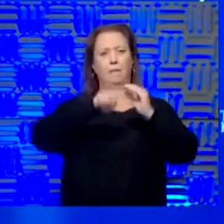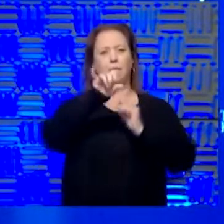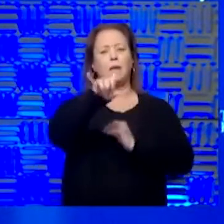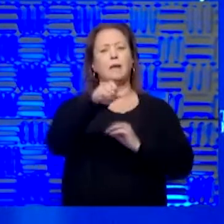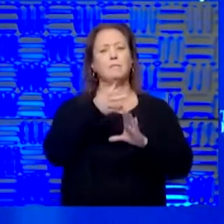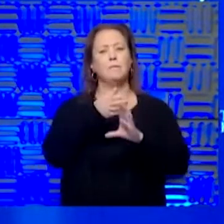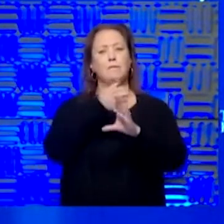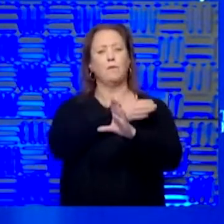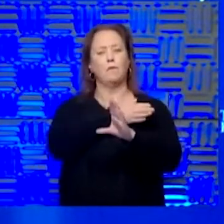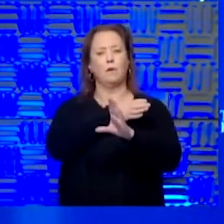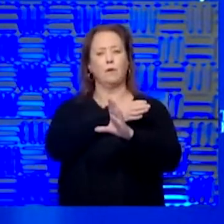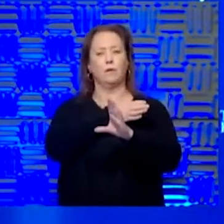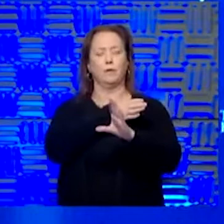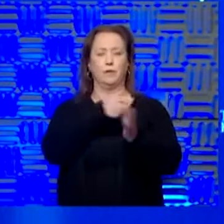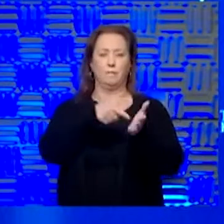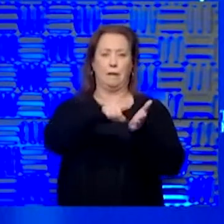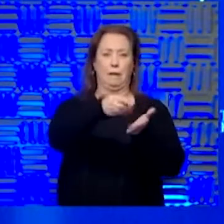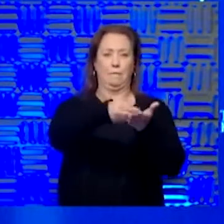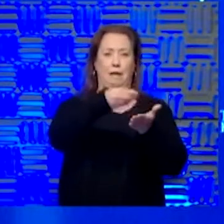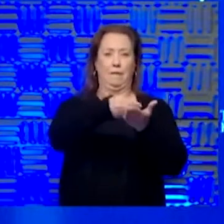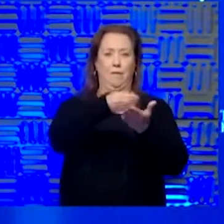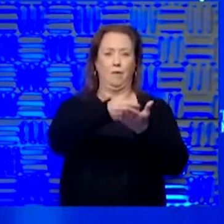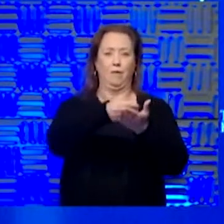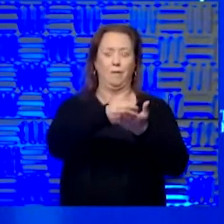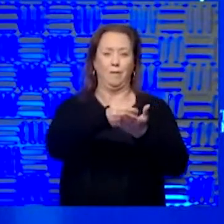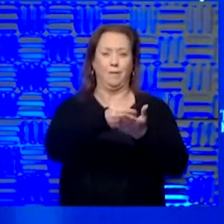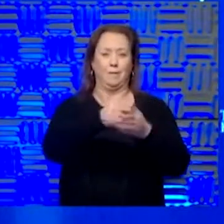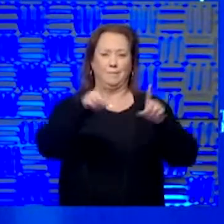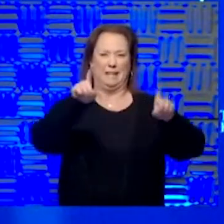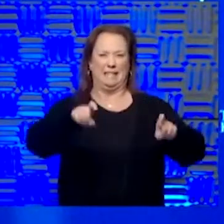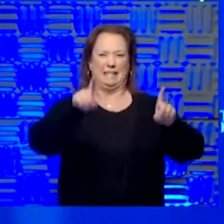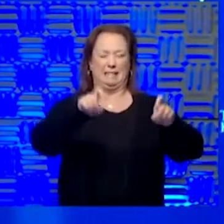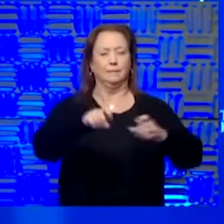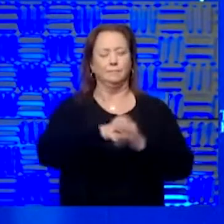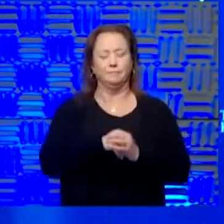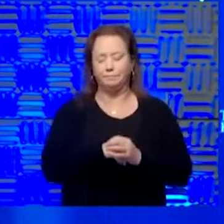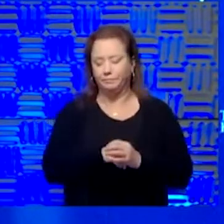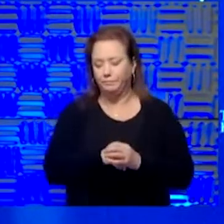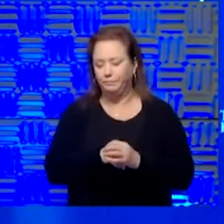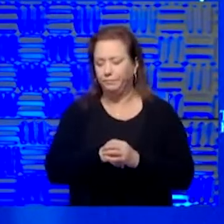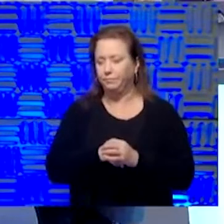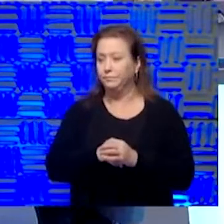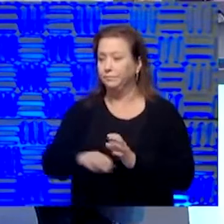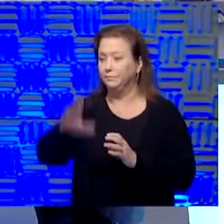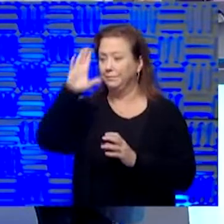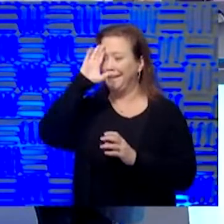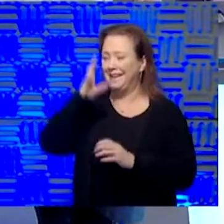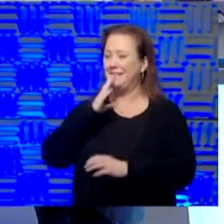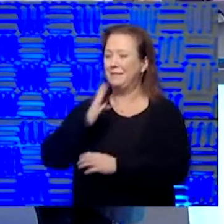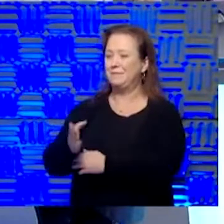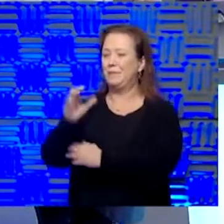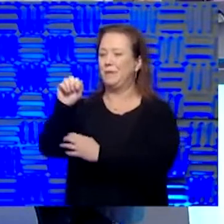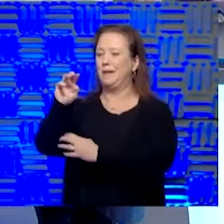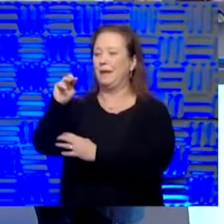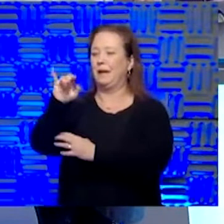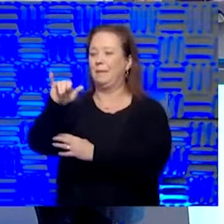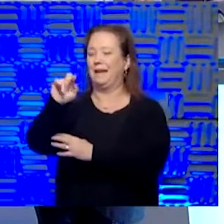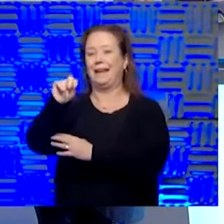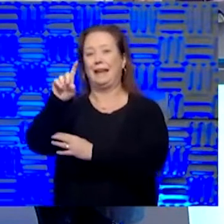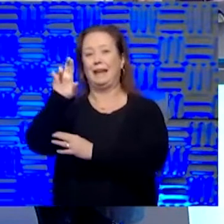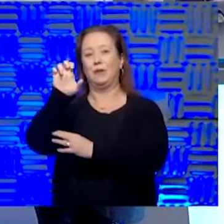you go pay money. Next question. Hi, good morning. It's Amy Anderson